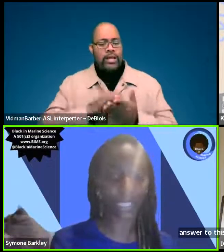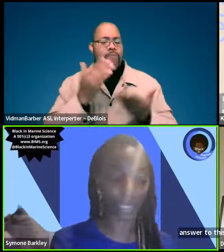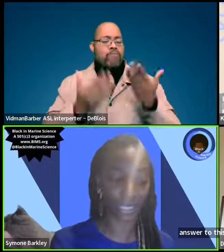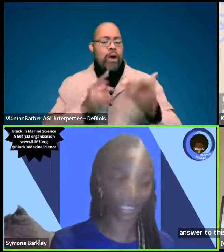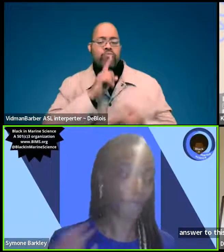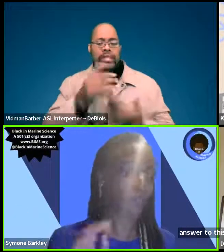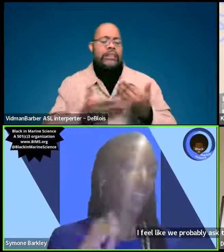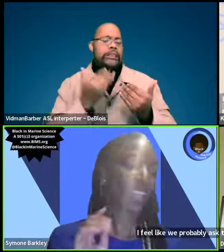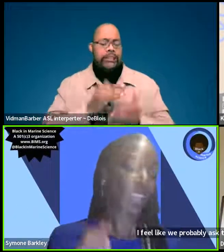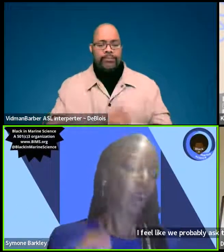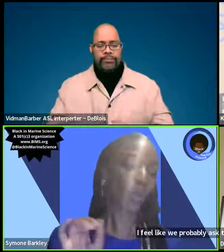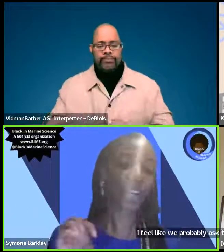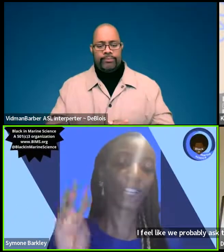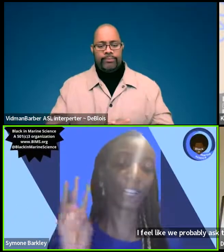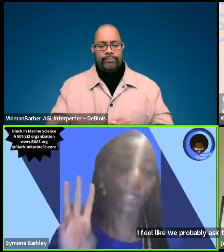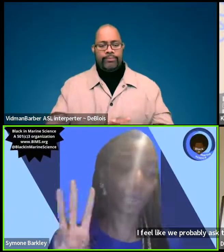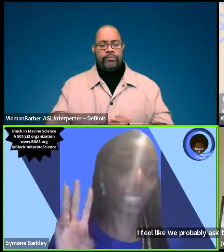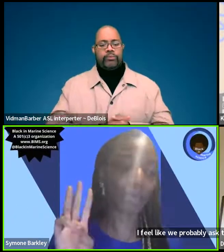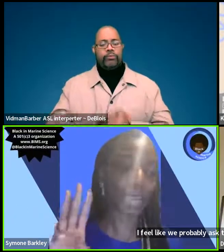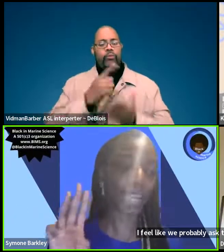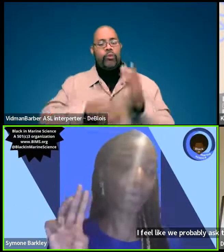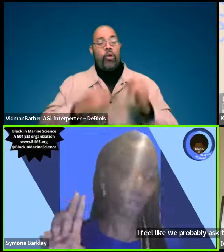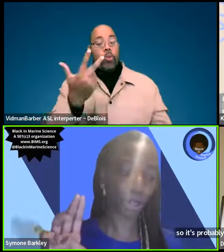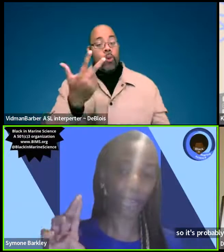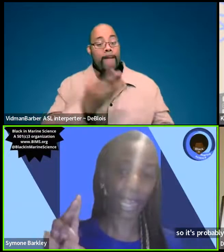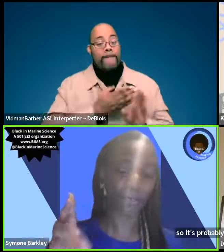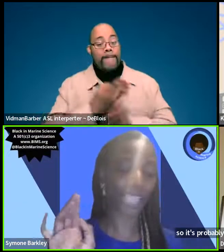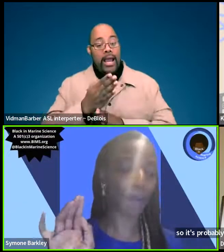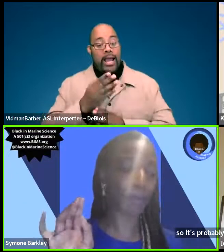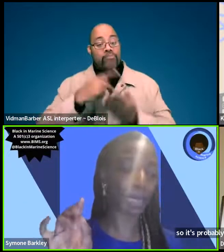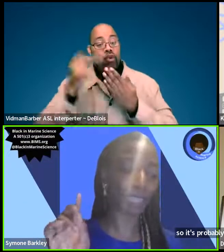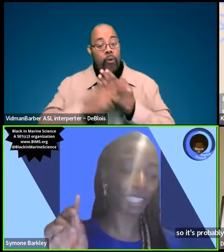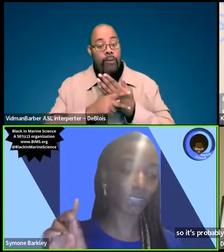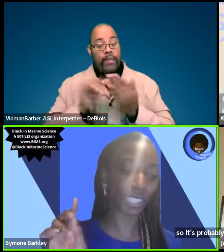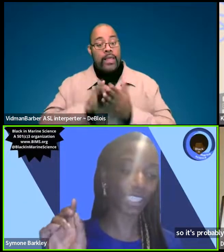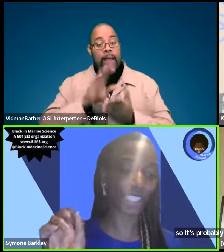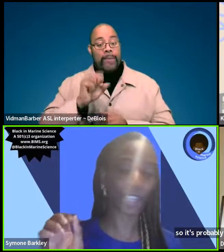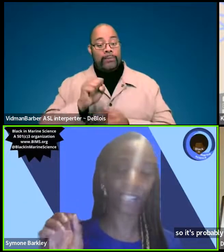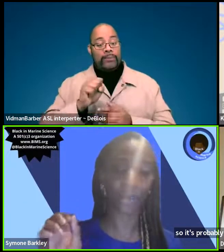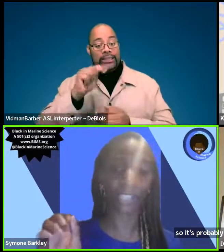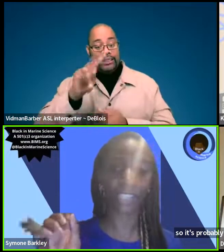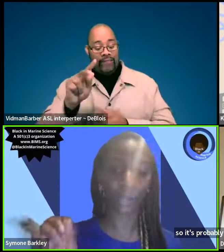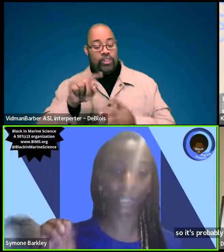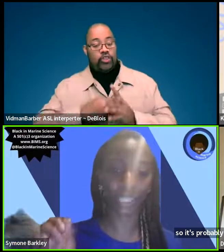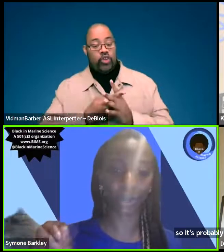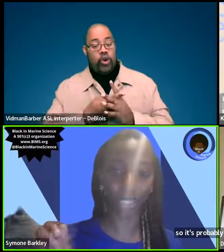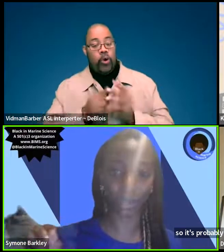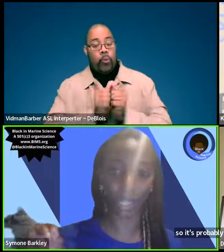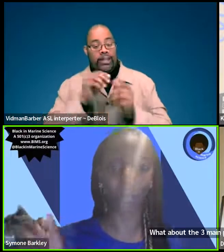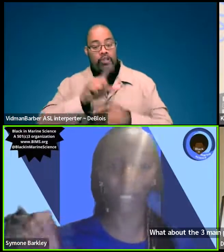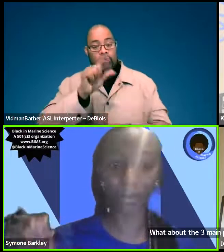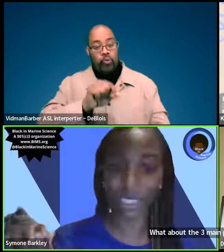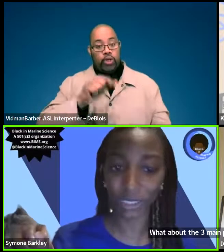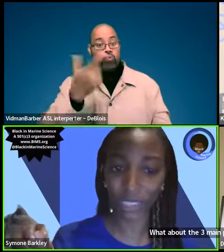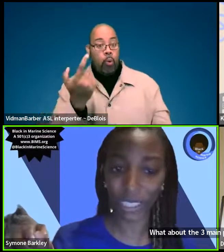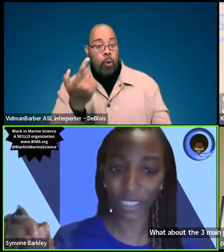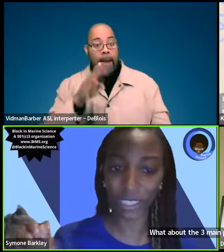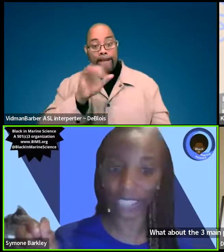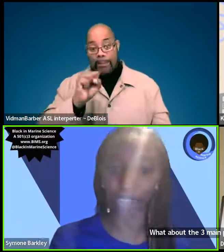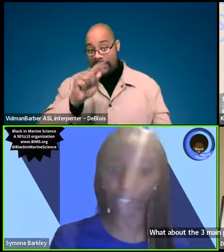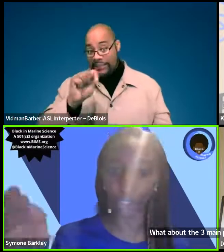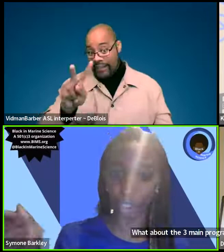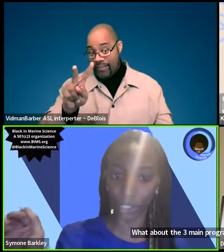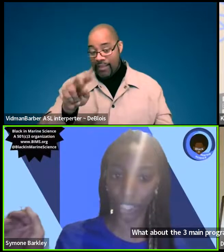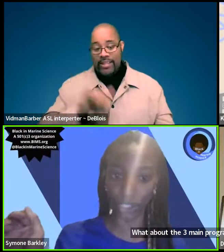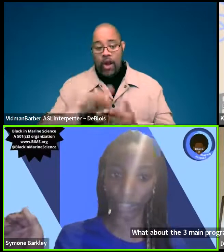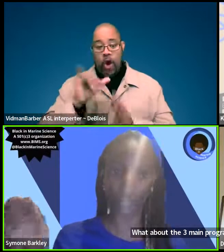really easy. What are the three main programs that BIMS TV started with in 2021? BIMS TV